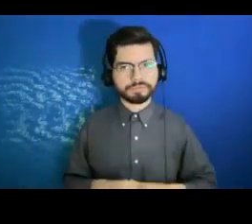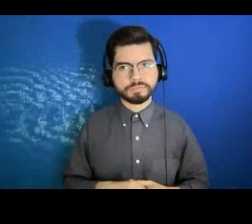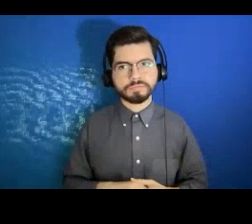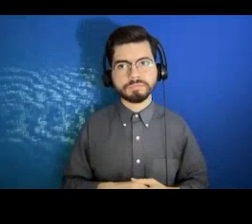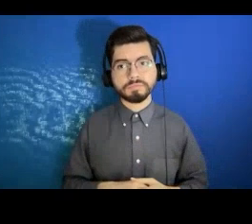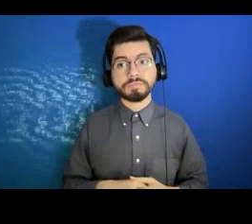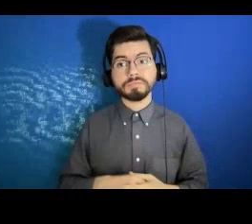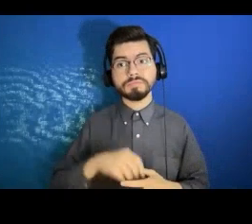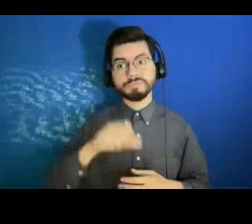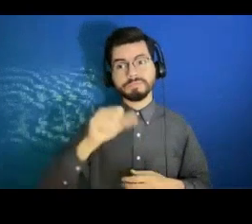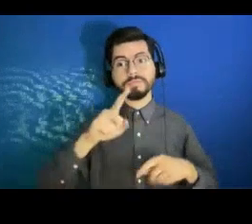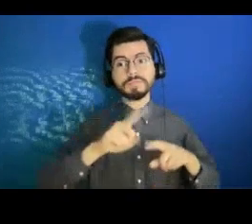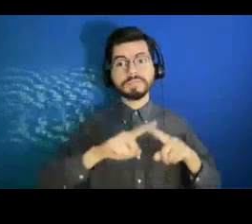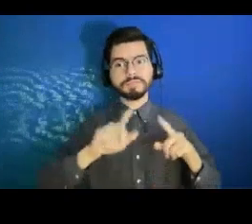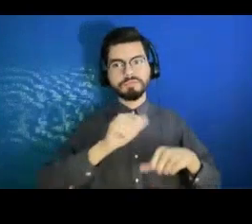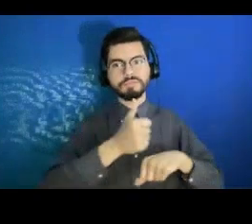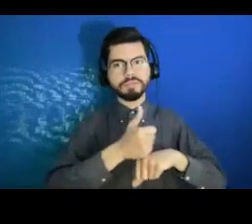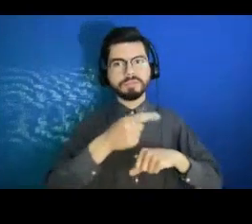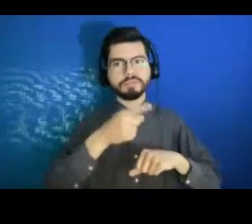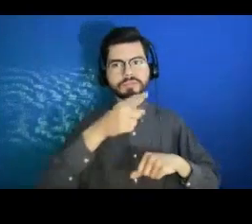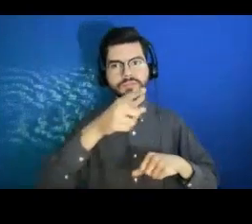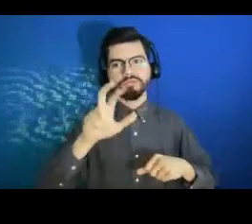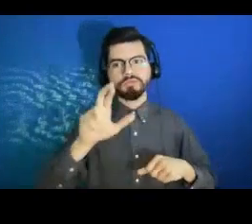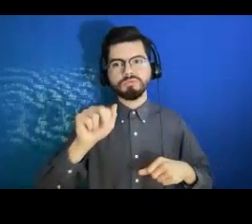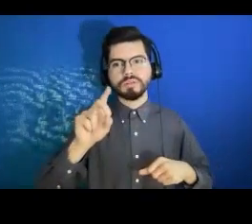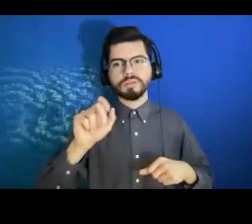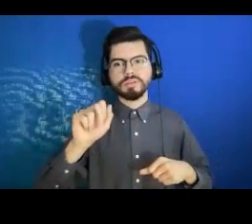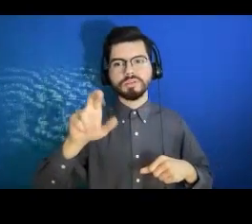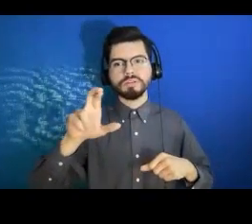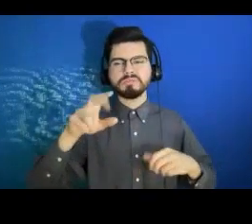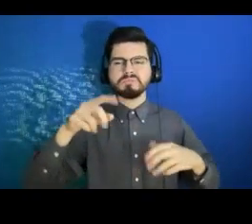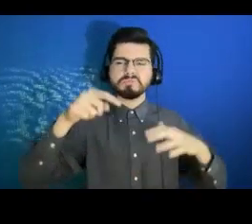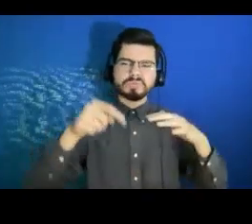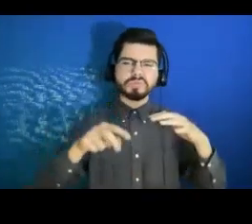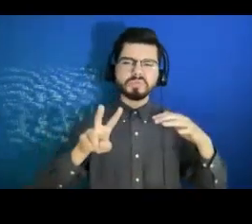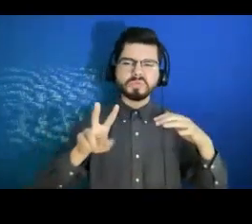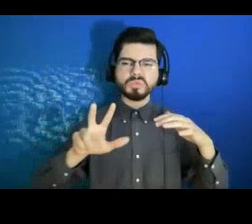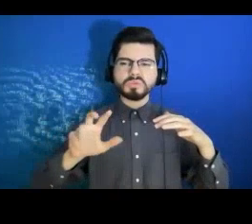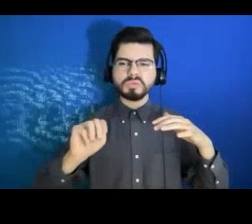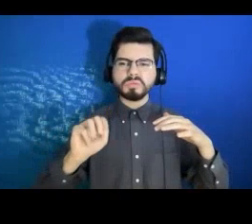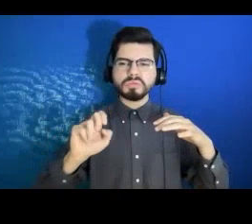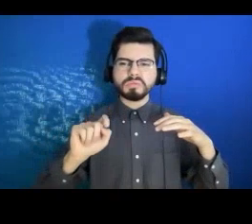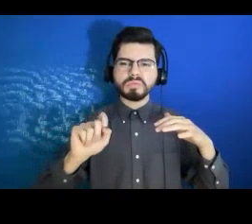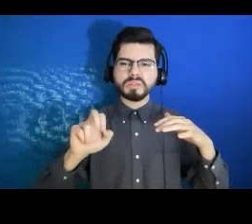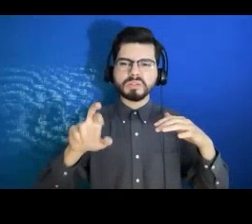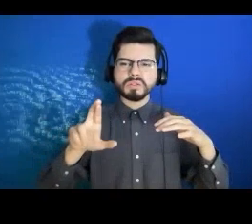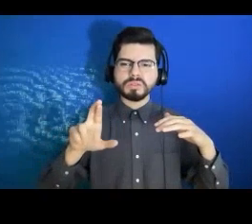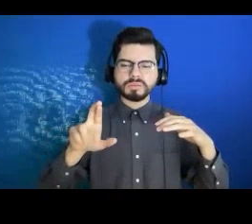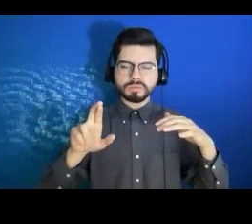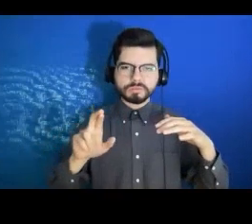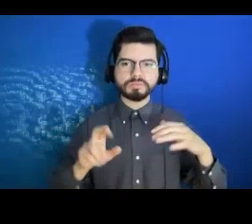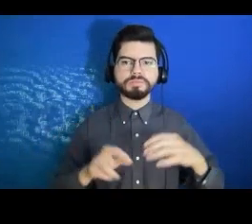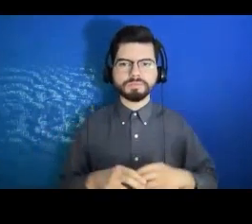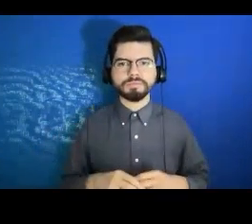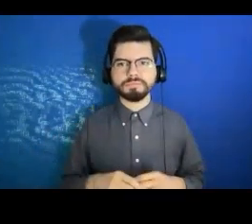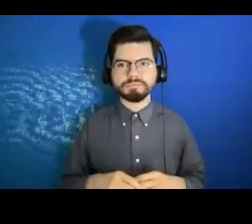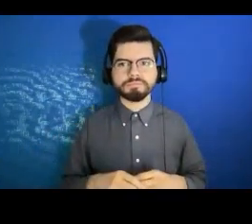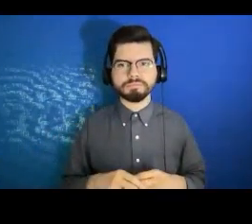Yeah, that's a different study. Ground penetrating radar only goes to about 2 or 3 meters through the ground. Yeah.